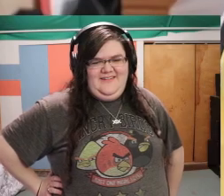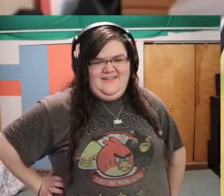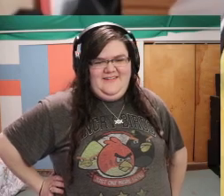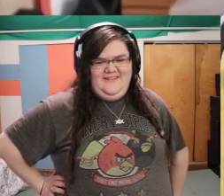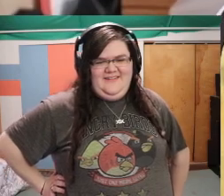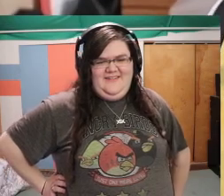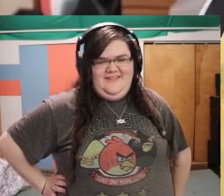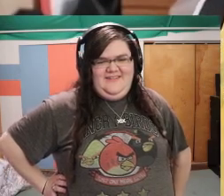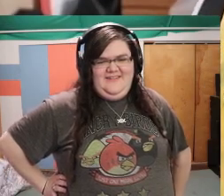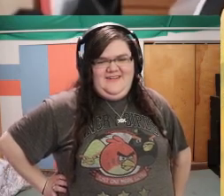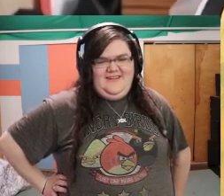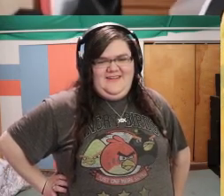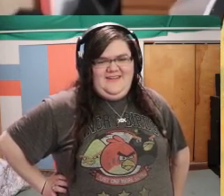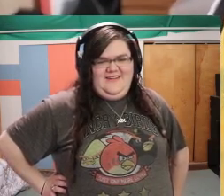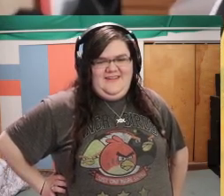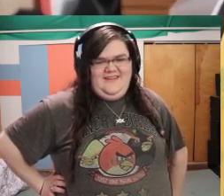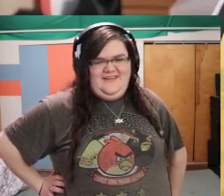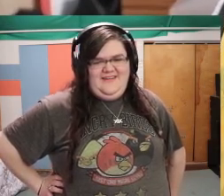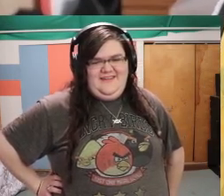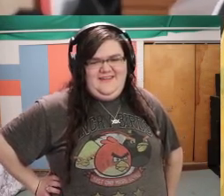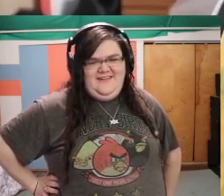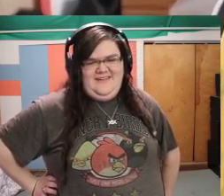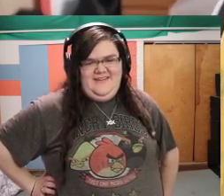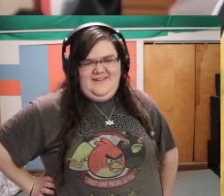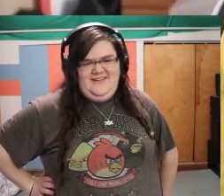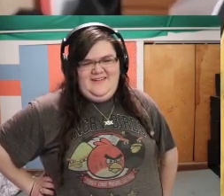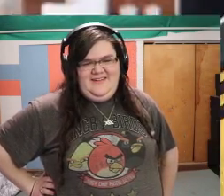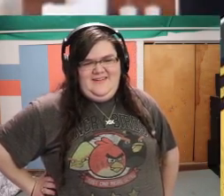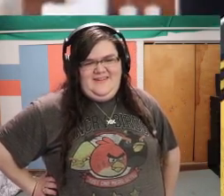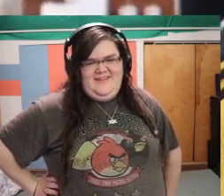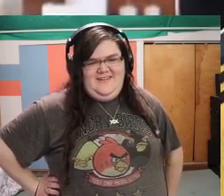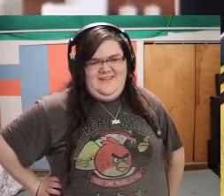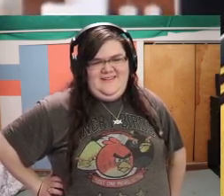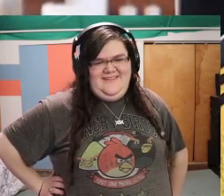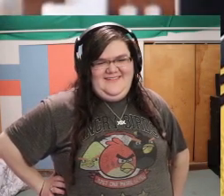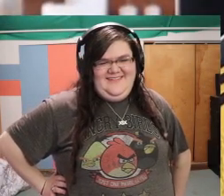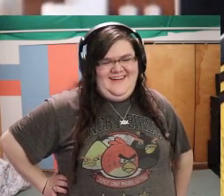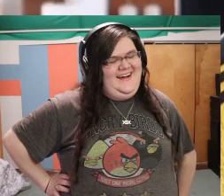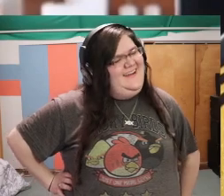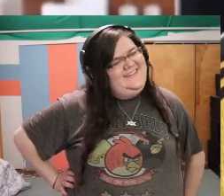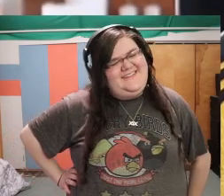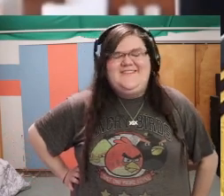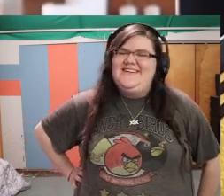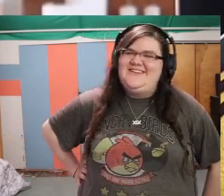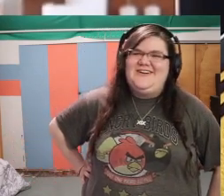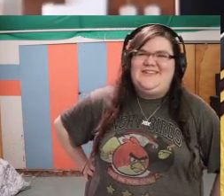sounded very different to what you just said. No. Dra åt helvete. Hey, yo, what's going on?